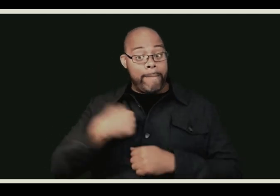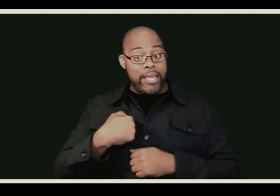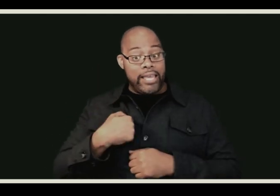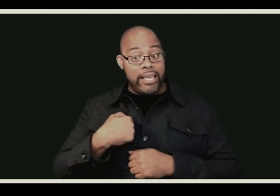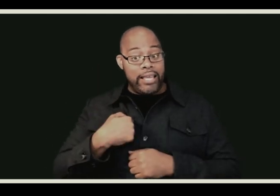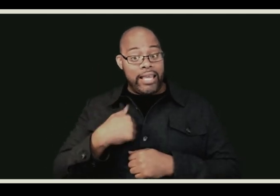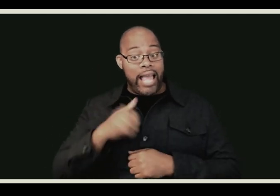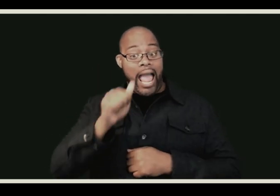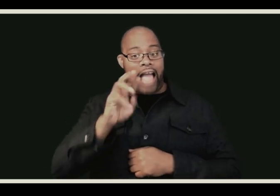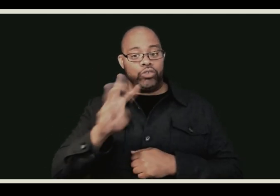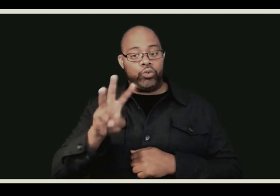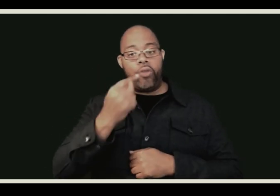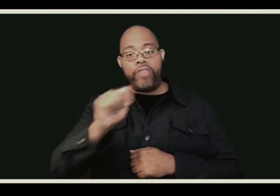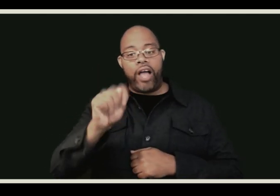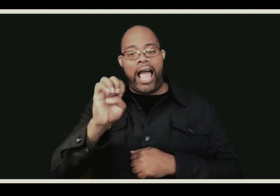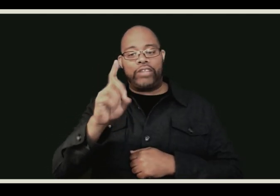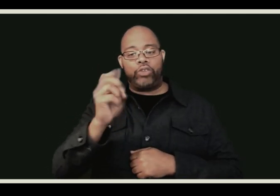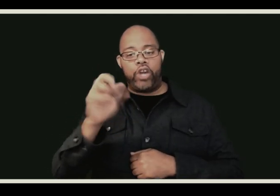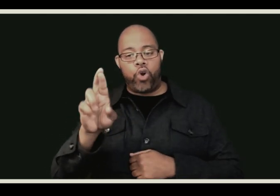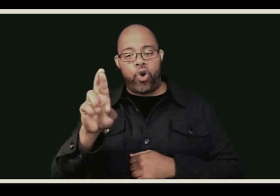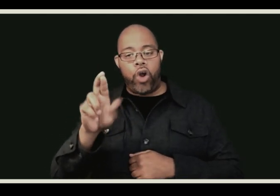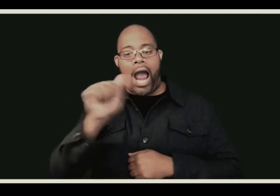me at